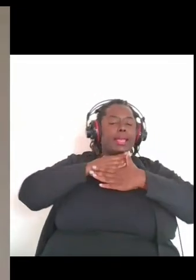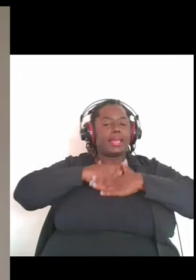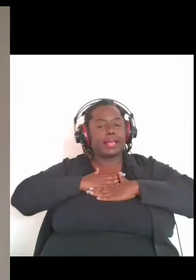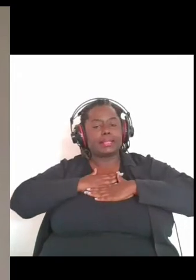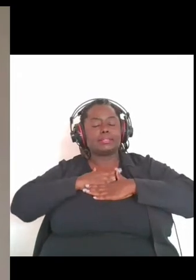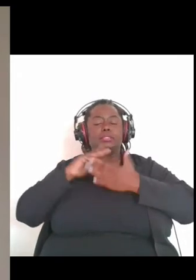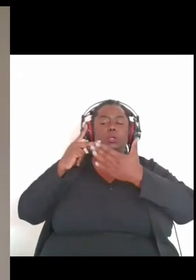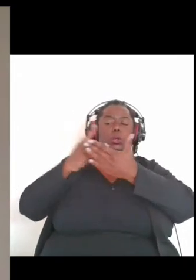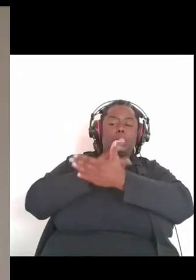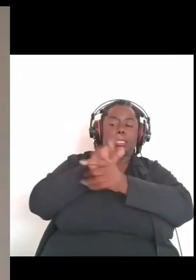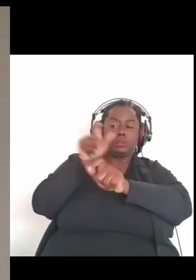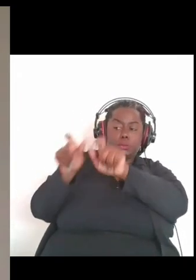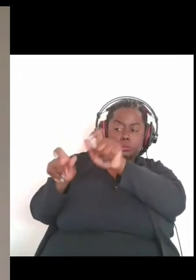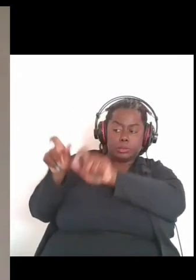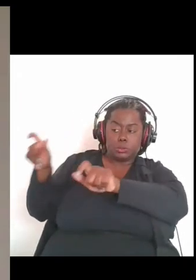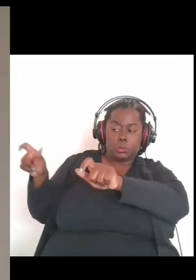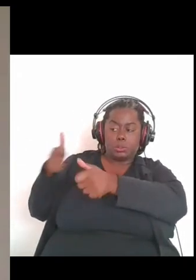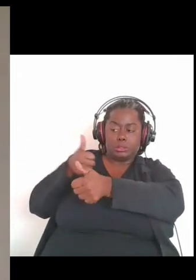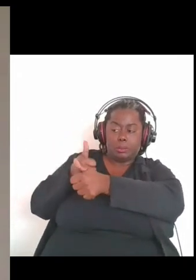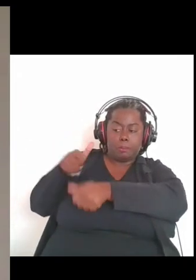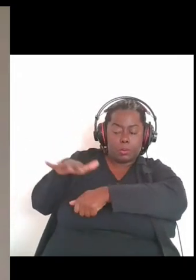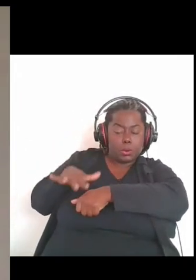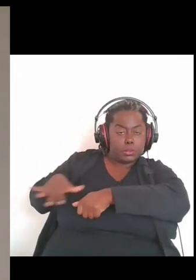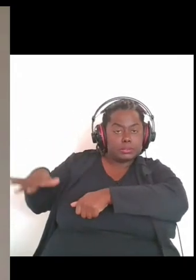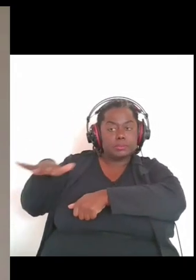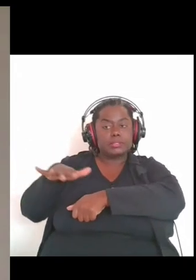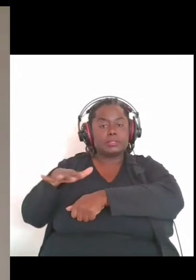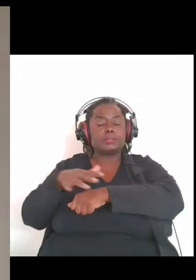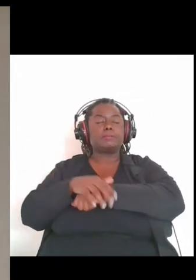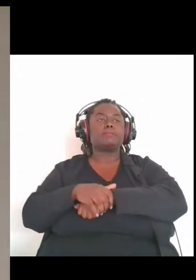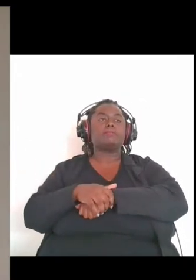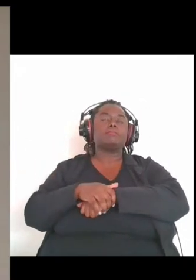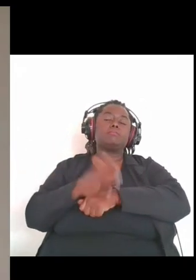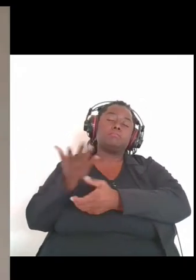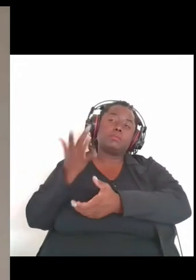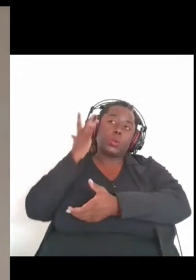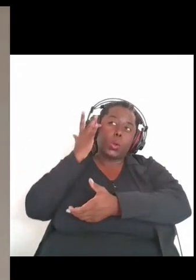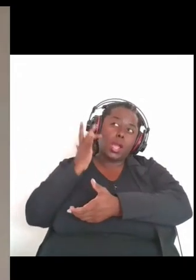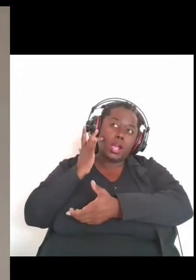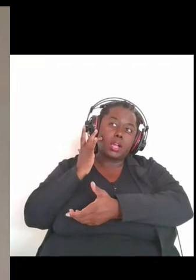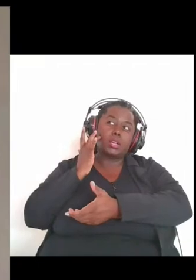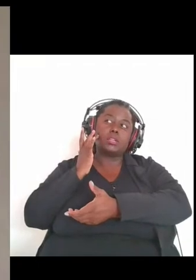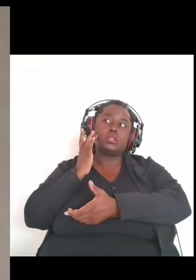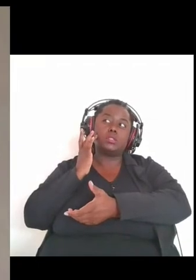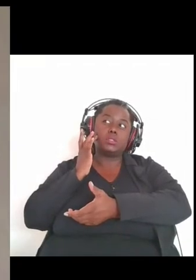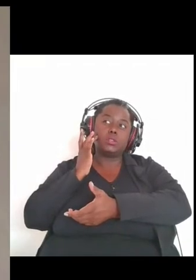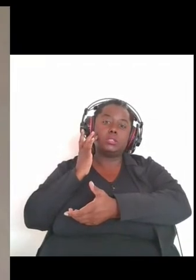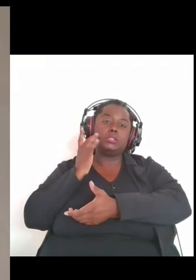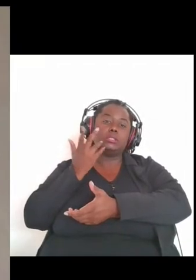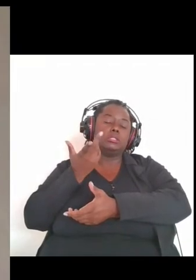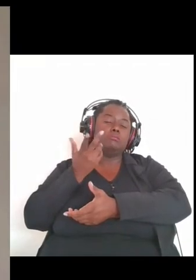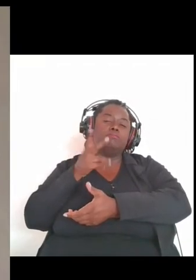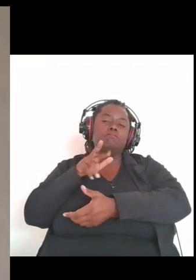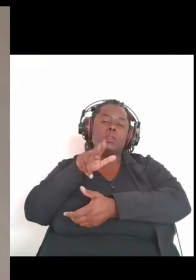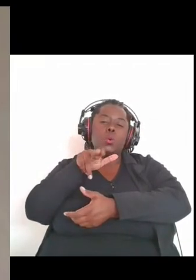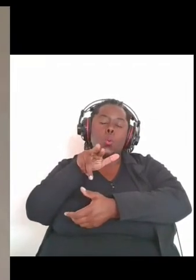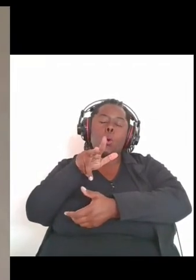goes on and what goes on with people around me I have the opportunity to do so